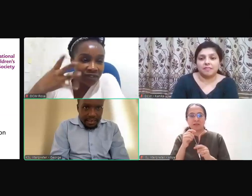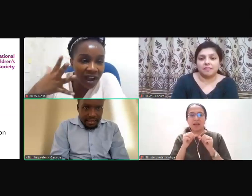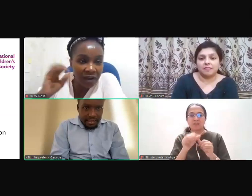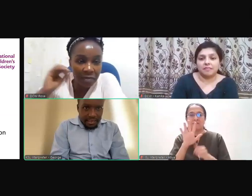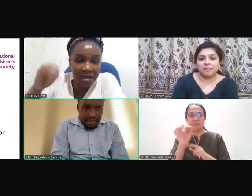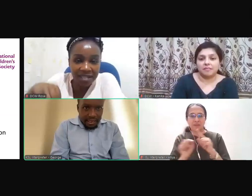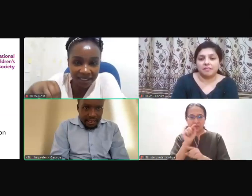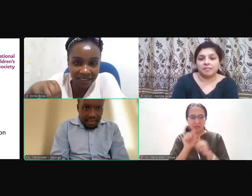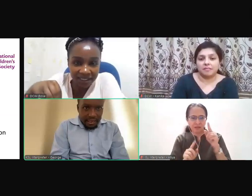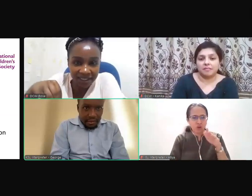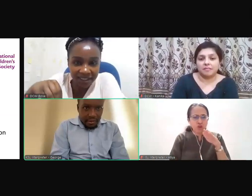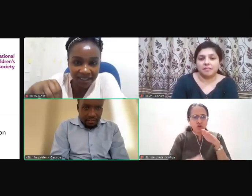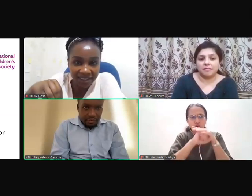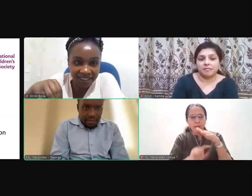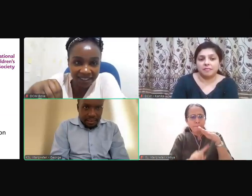the highest is